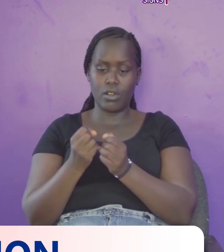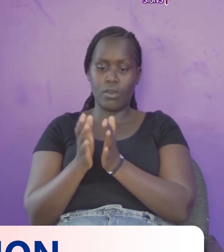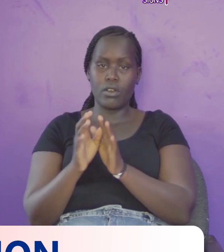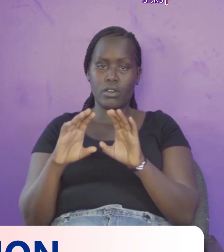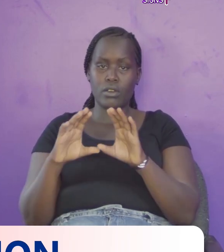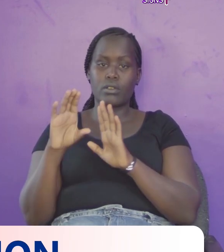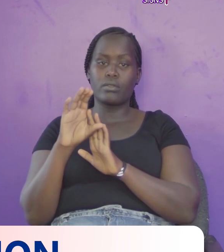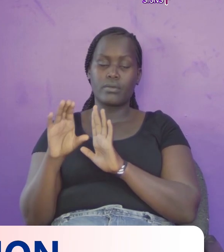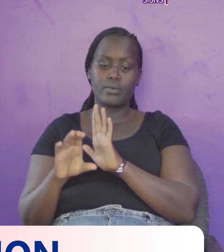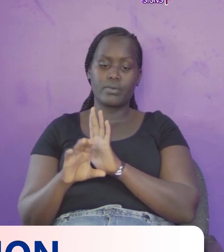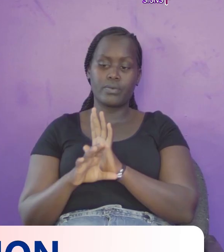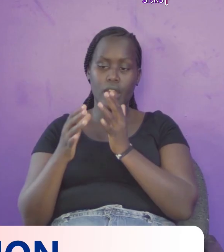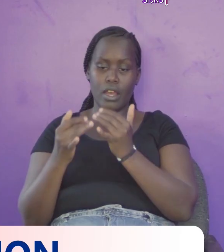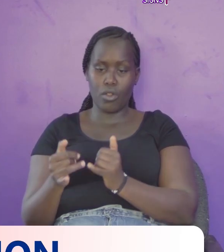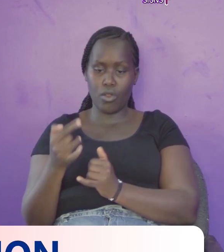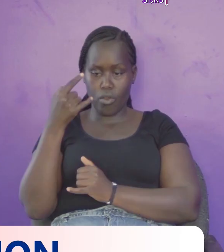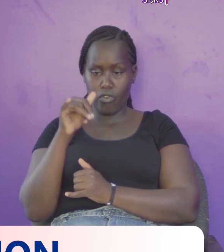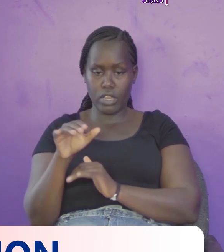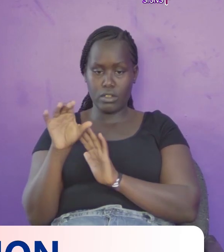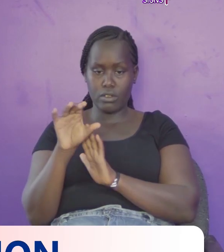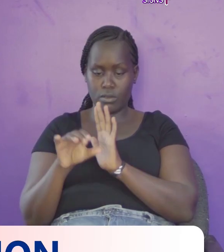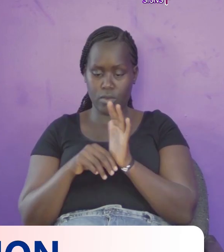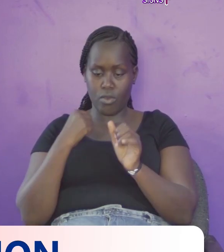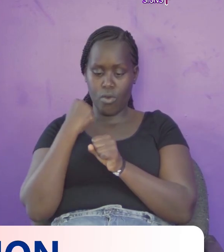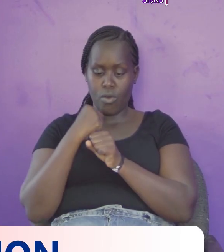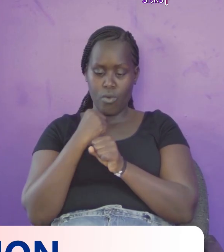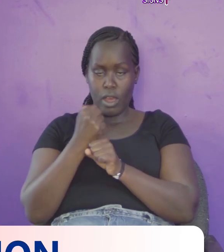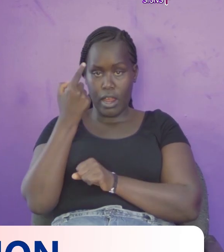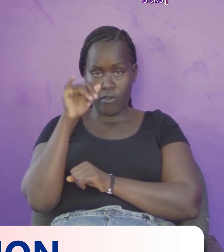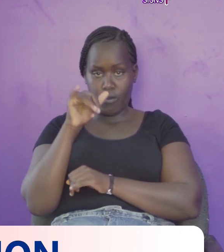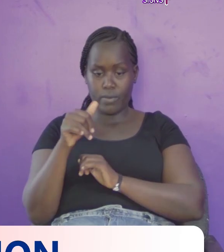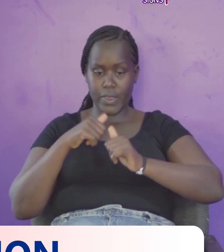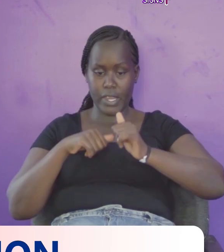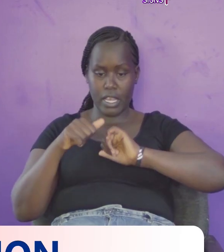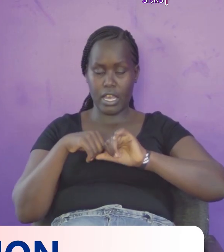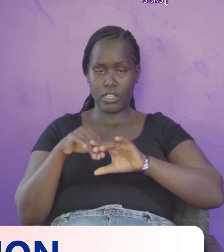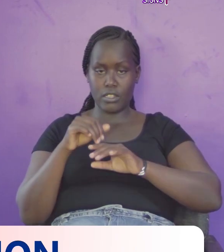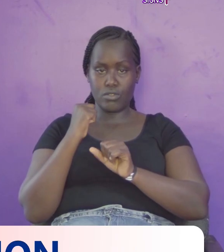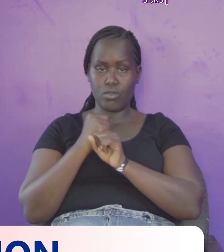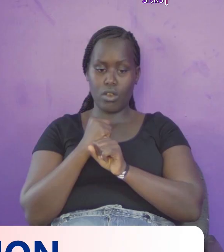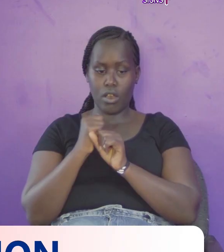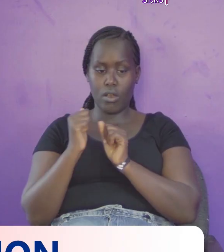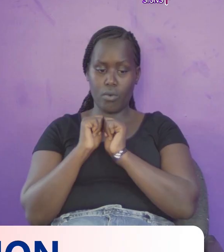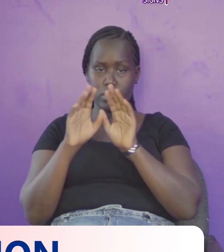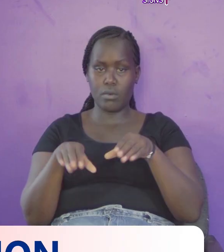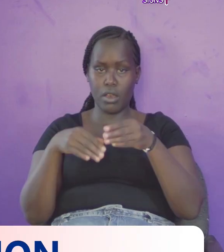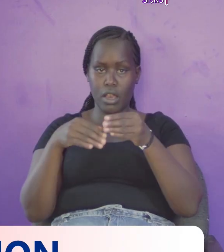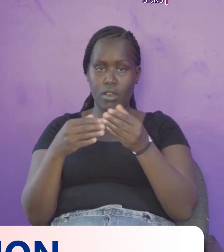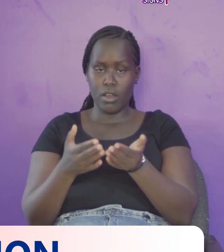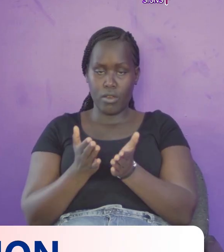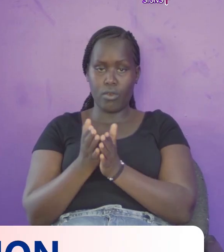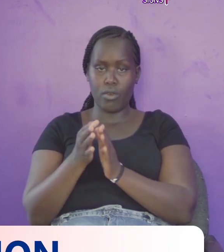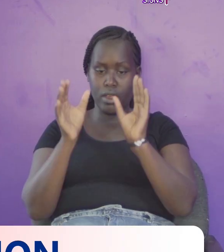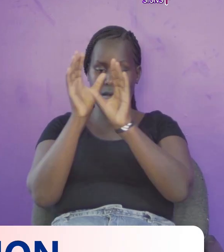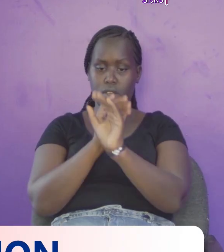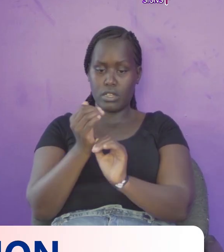Constitution. Now, for that Constitution to work, for that act to work that has been assented to by the president, guess what we